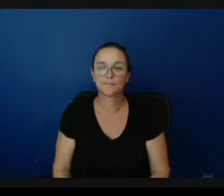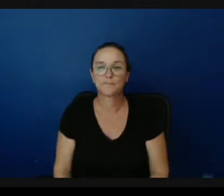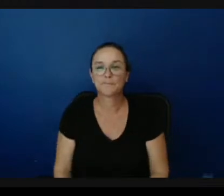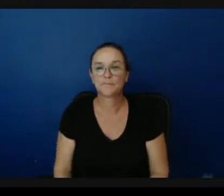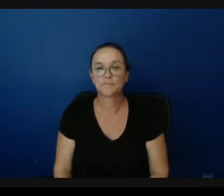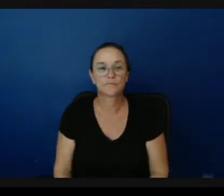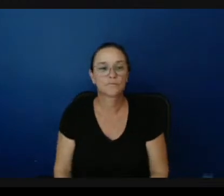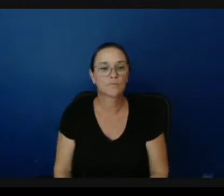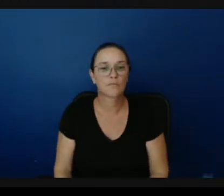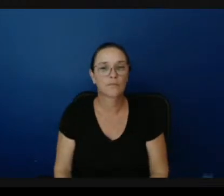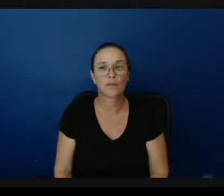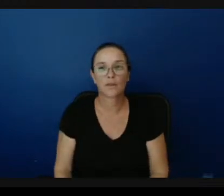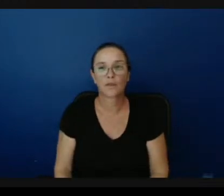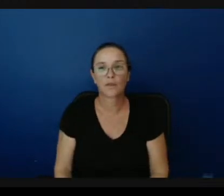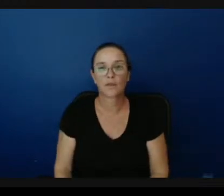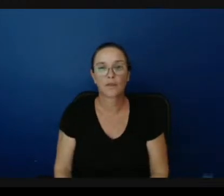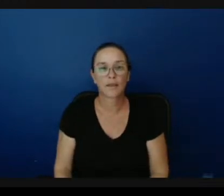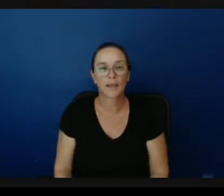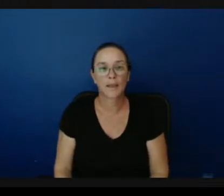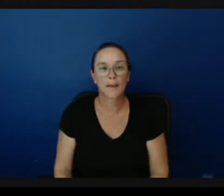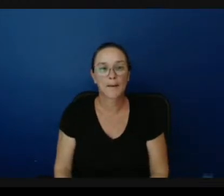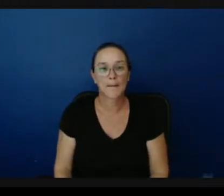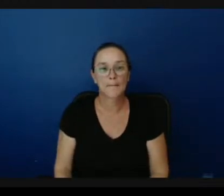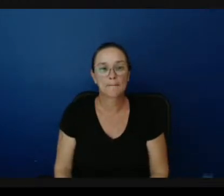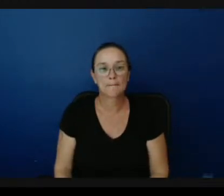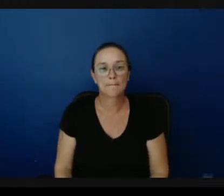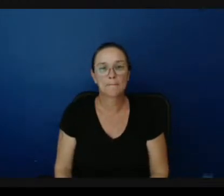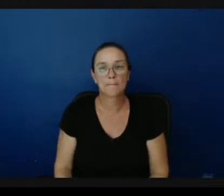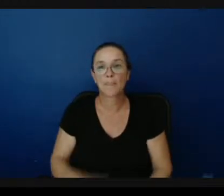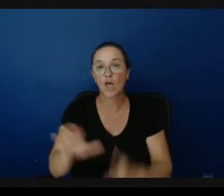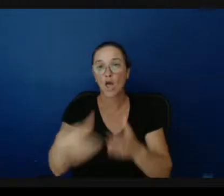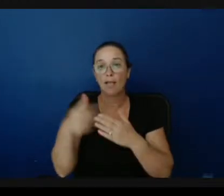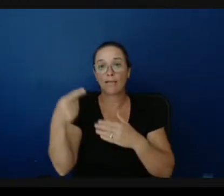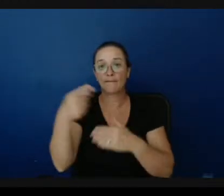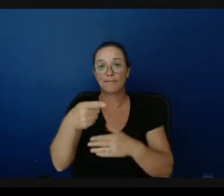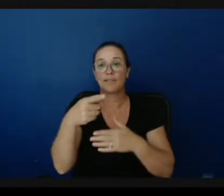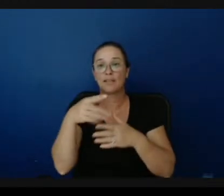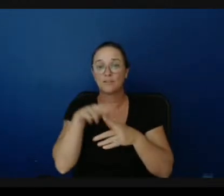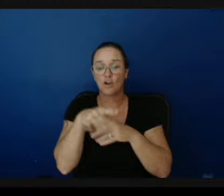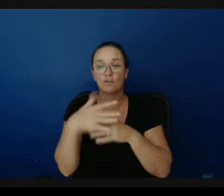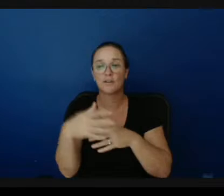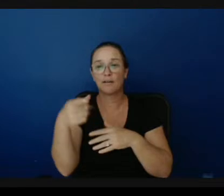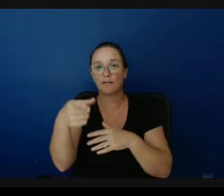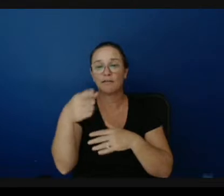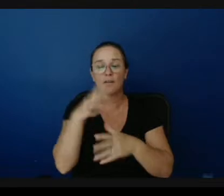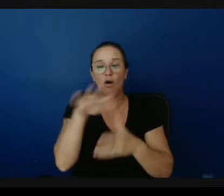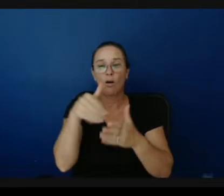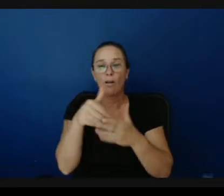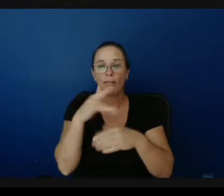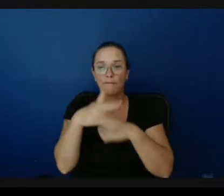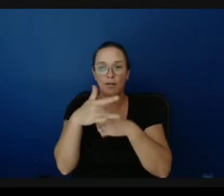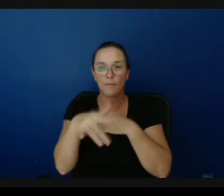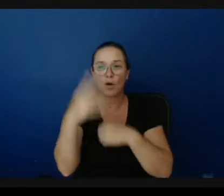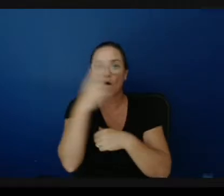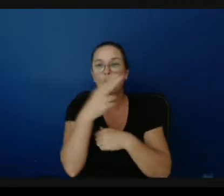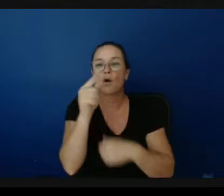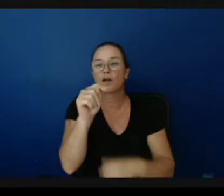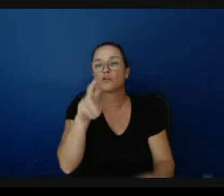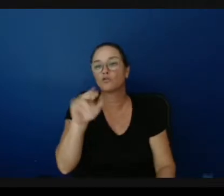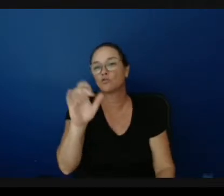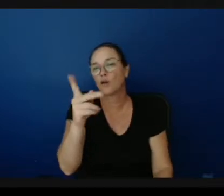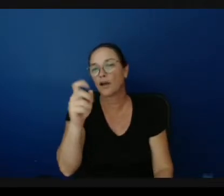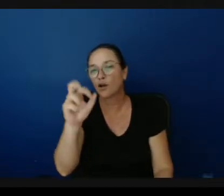So we'd like to, again, all this content is available on Hawaii Tracker. We appreciate everybody that's posted there, and all